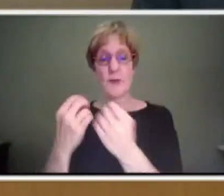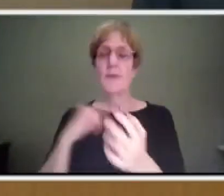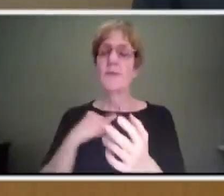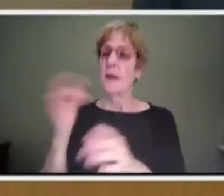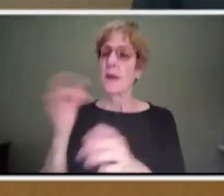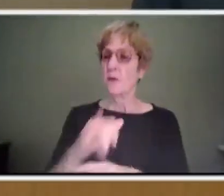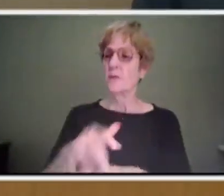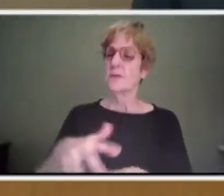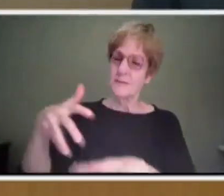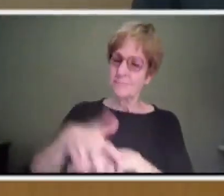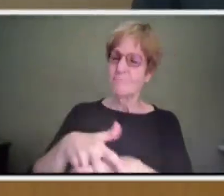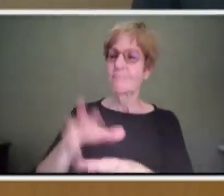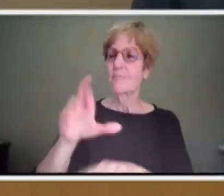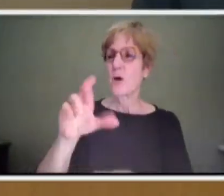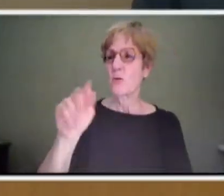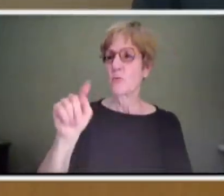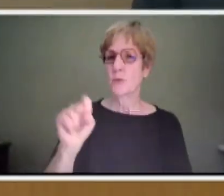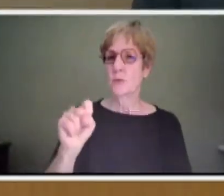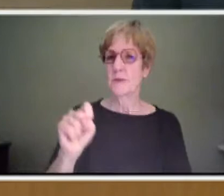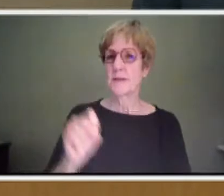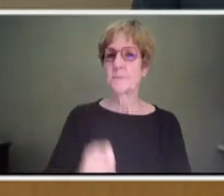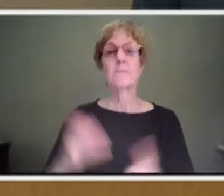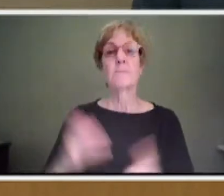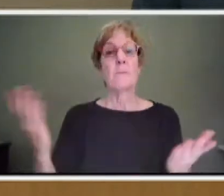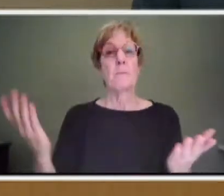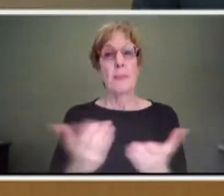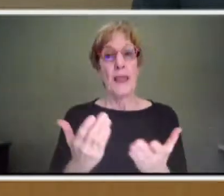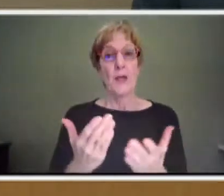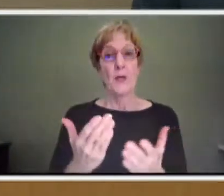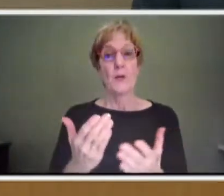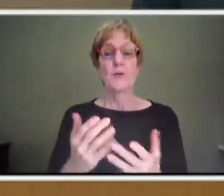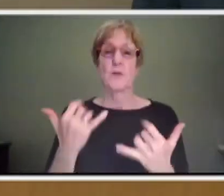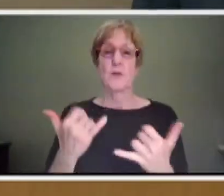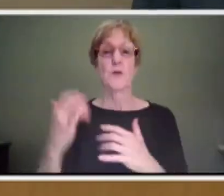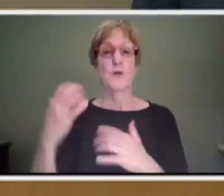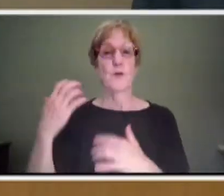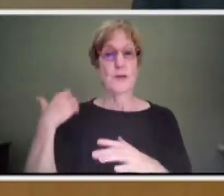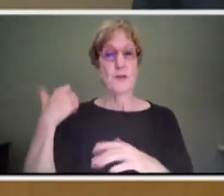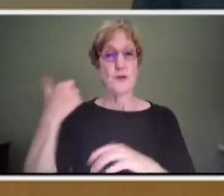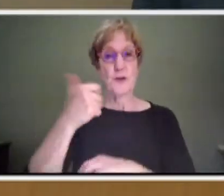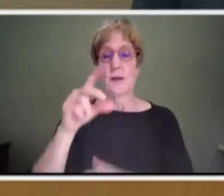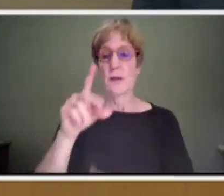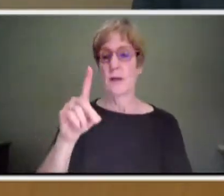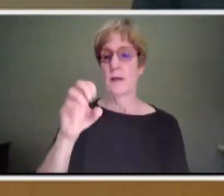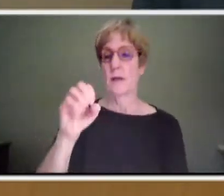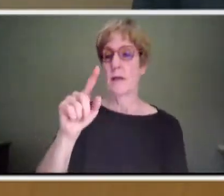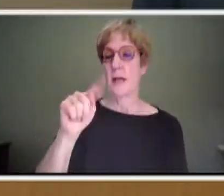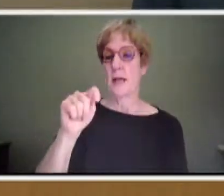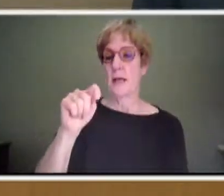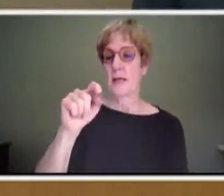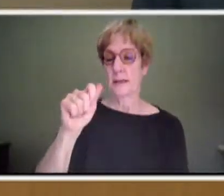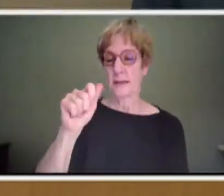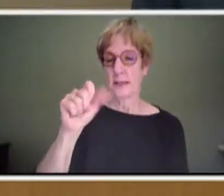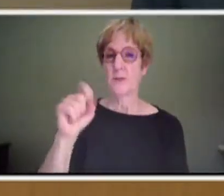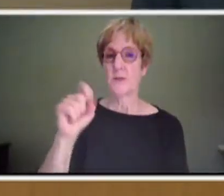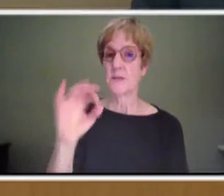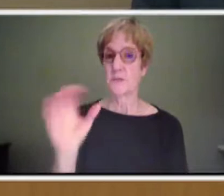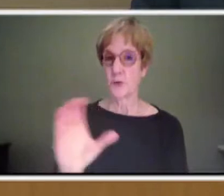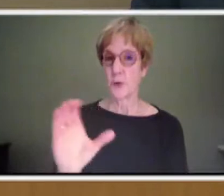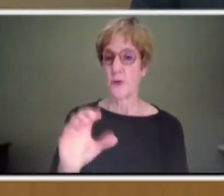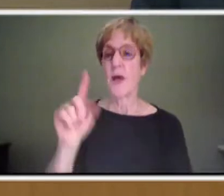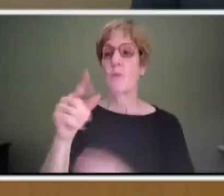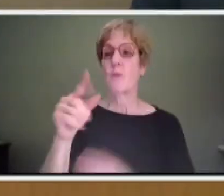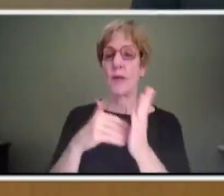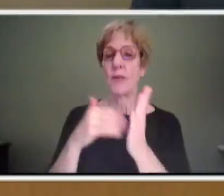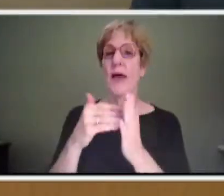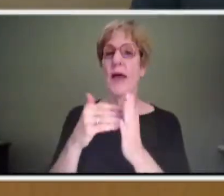well. I stand before you as the current chair of Deltas of Charlotte Foundation and the 1,000+